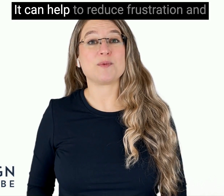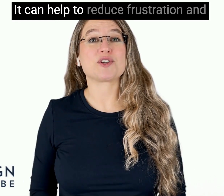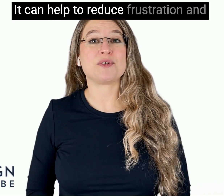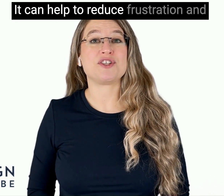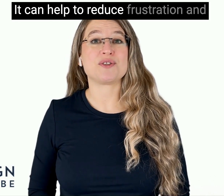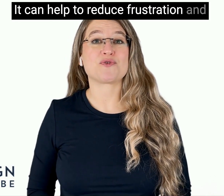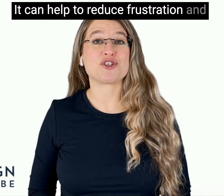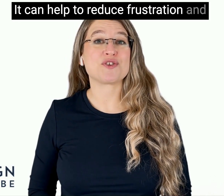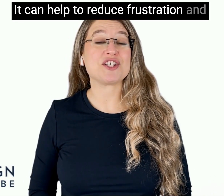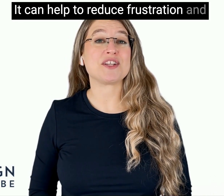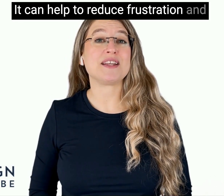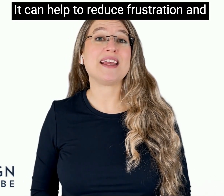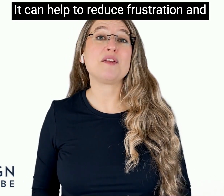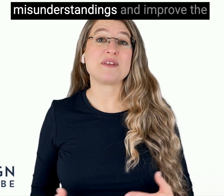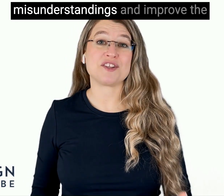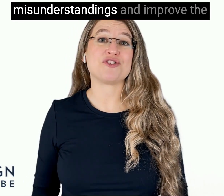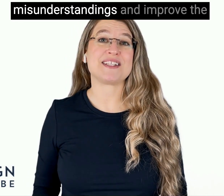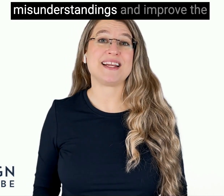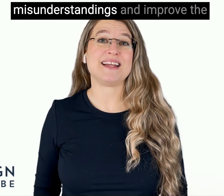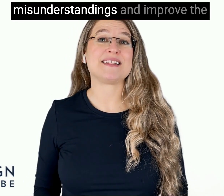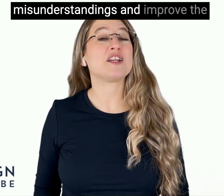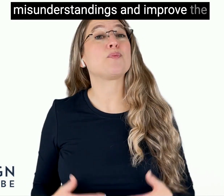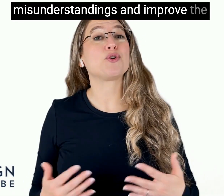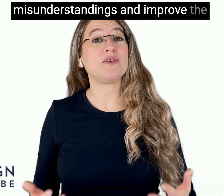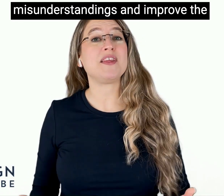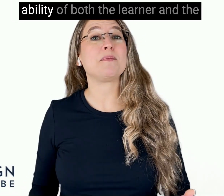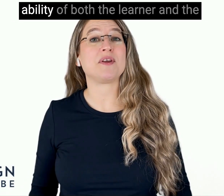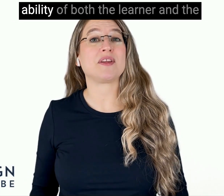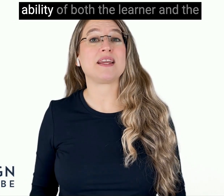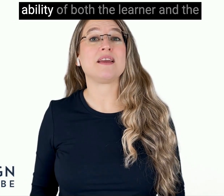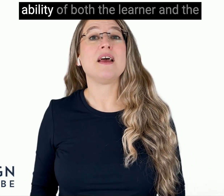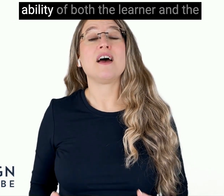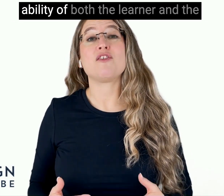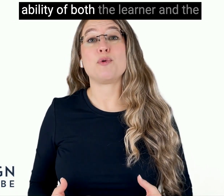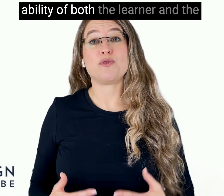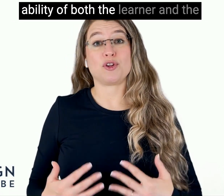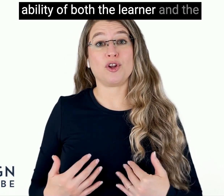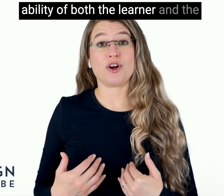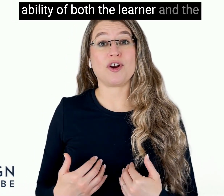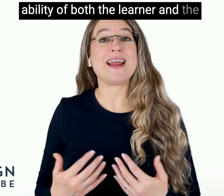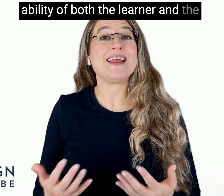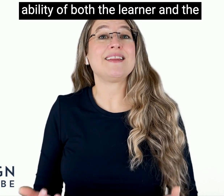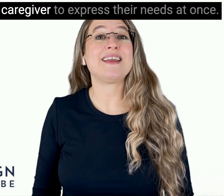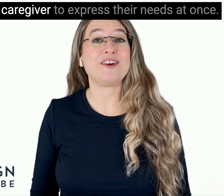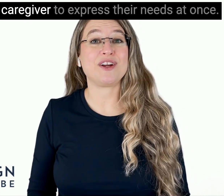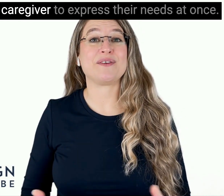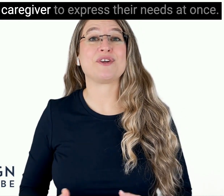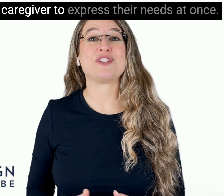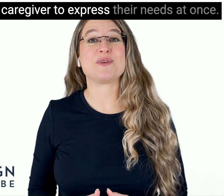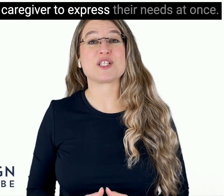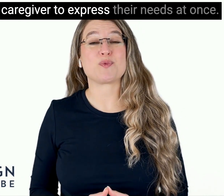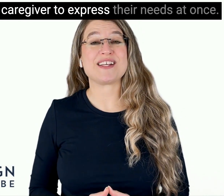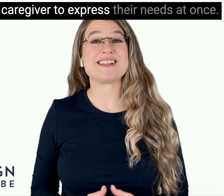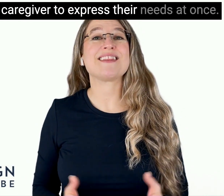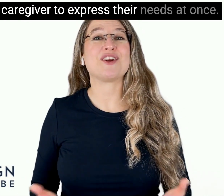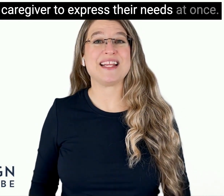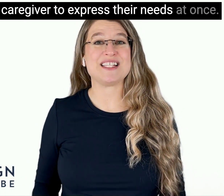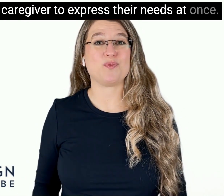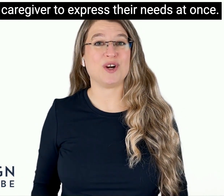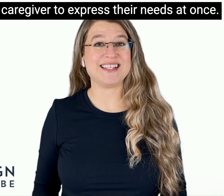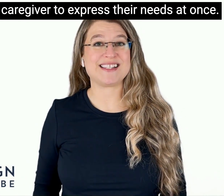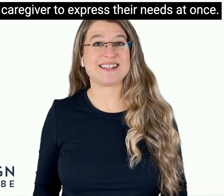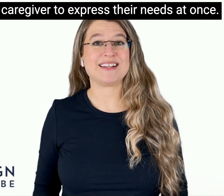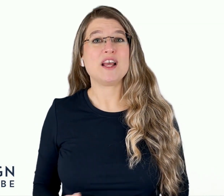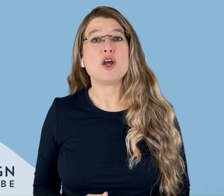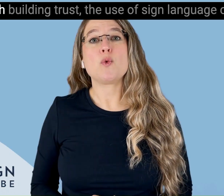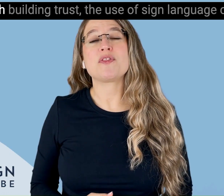can help to reduce frustration and misunderstandings and improve the ability of both the learner and the caregiver to express their needs